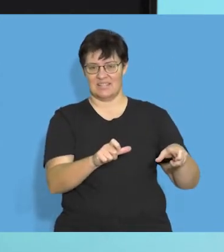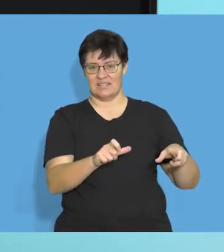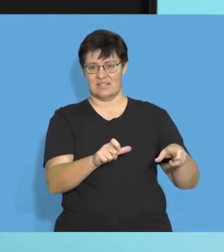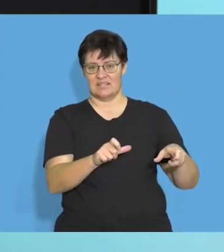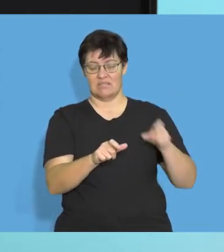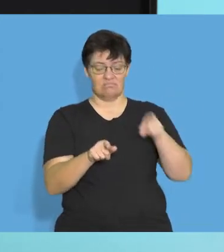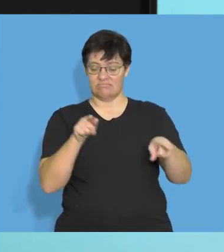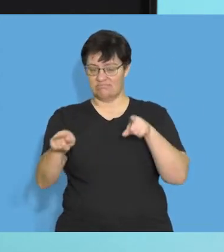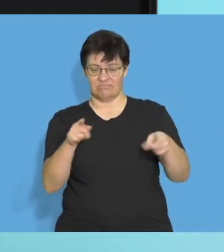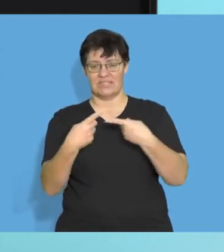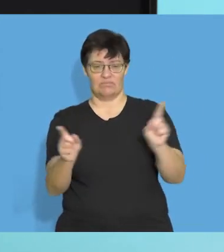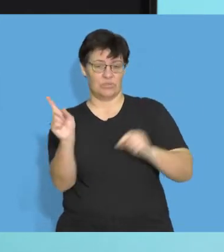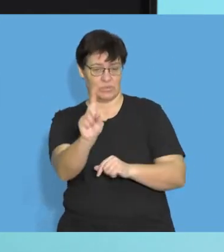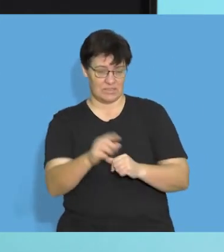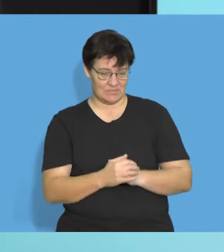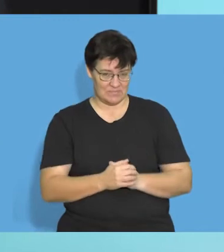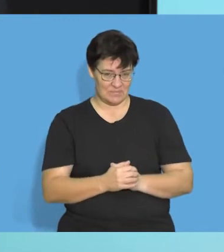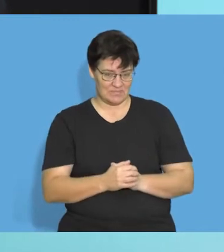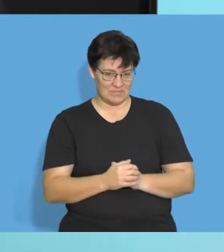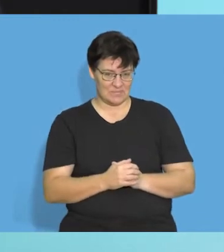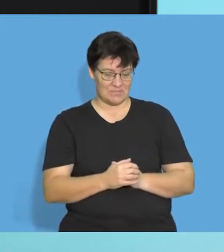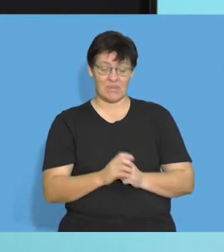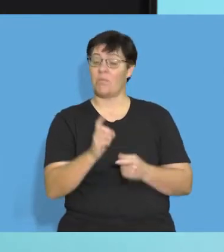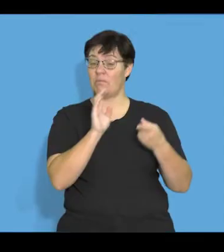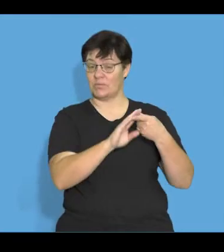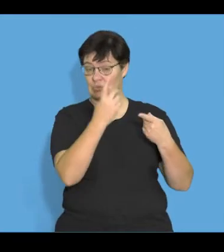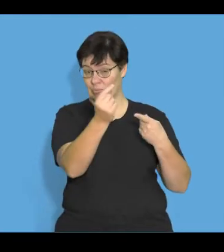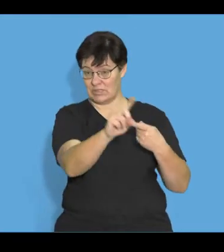two systems. Right, so this is what I'm going to do. Number one,